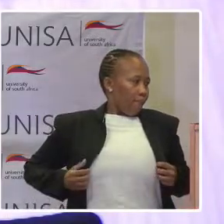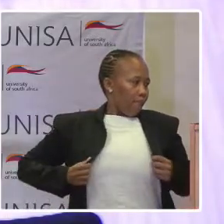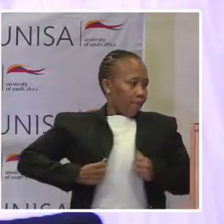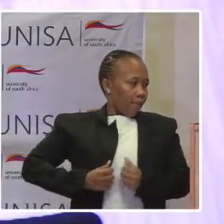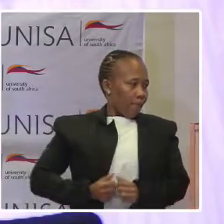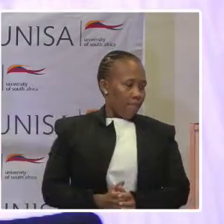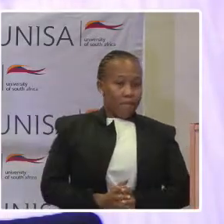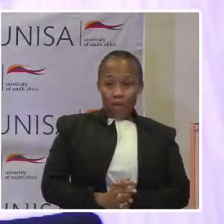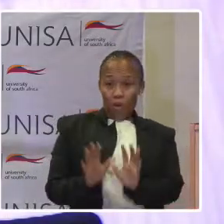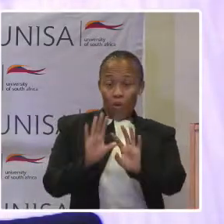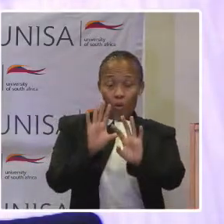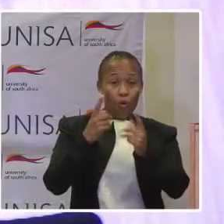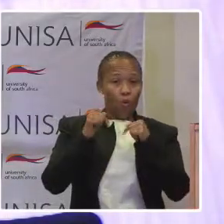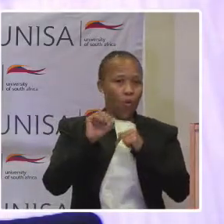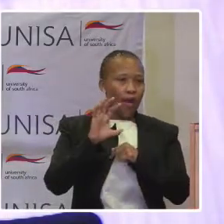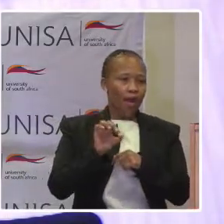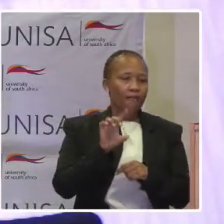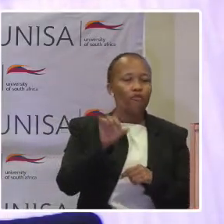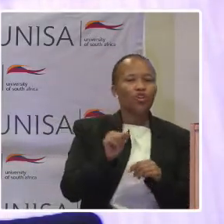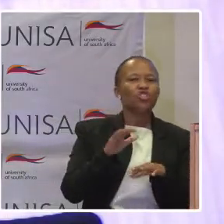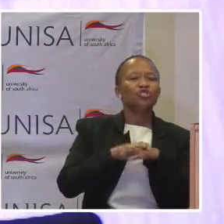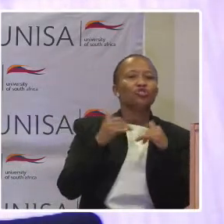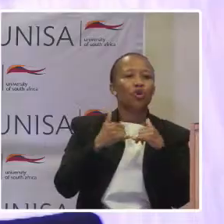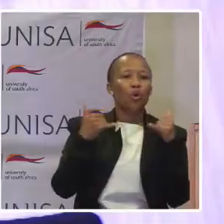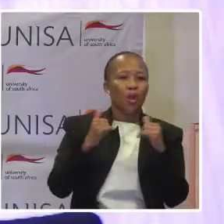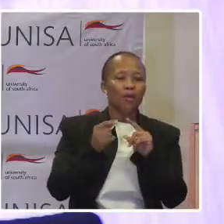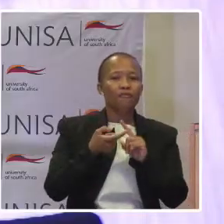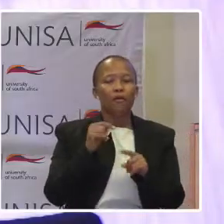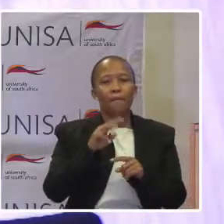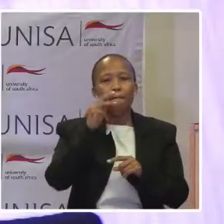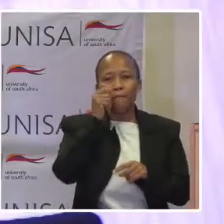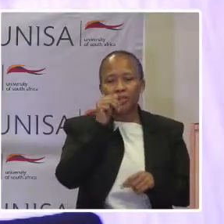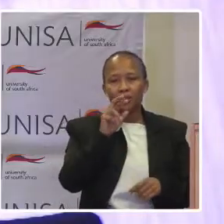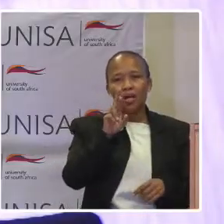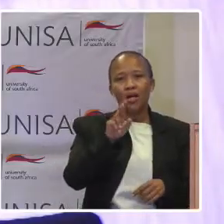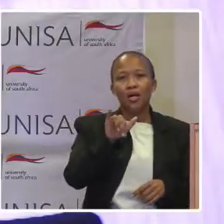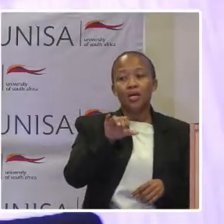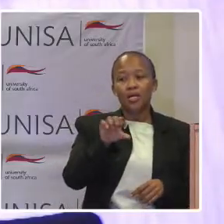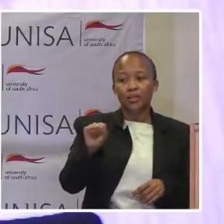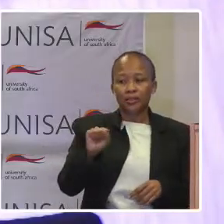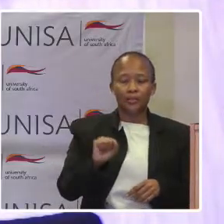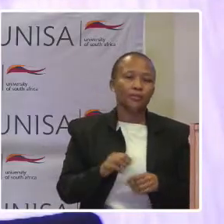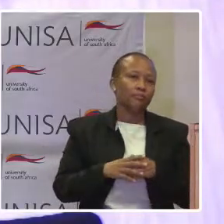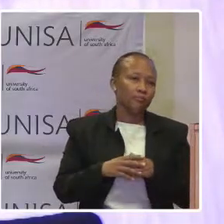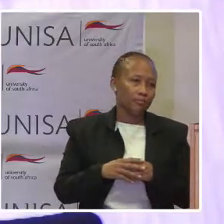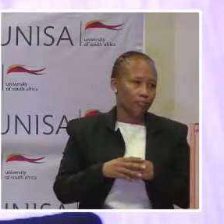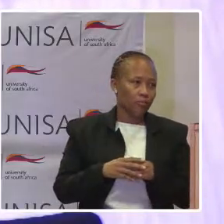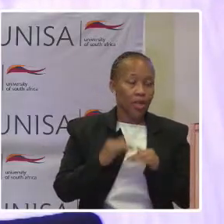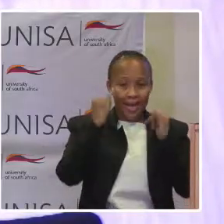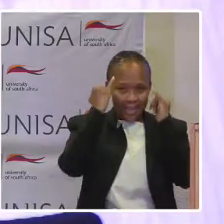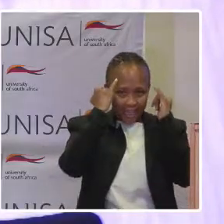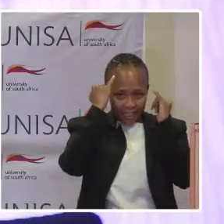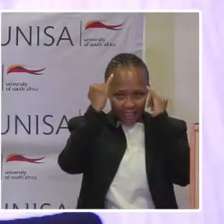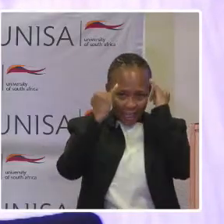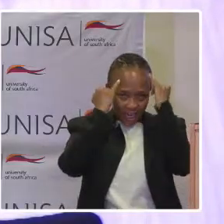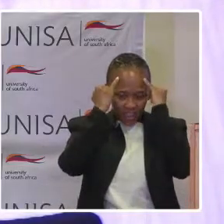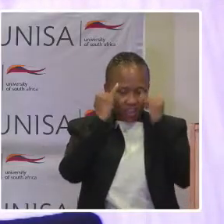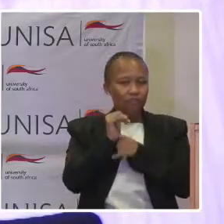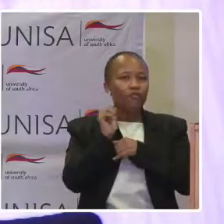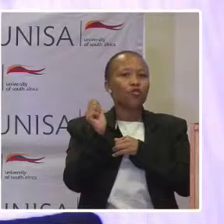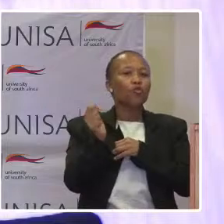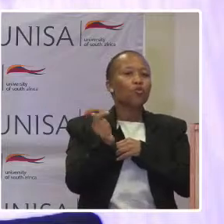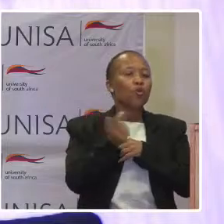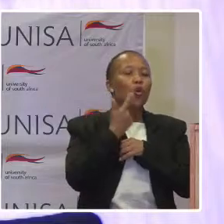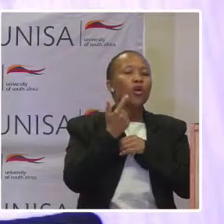viewers. The question is for Mr. Rees, and it goes, are all these initiatives by the